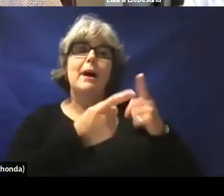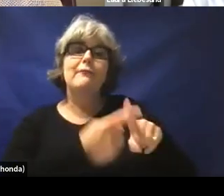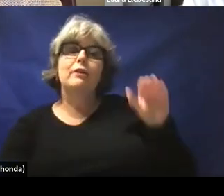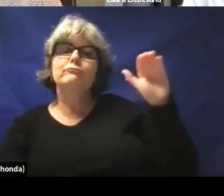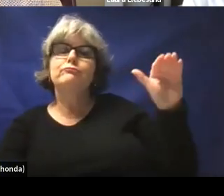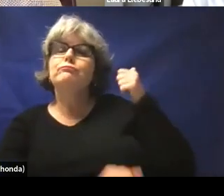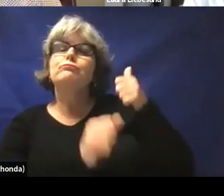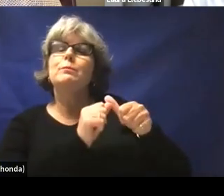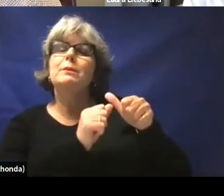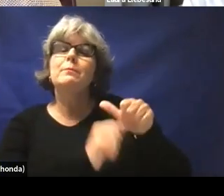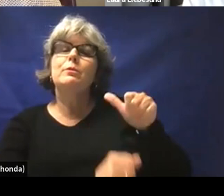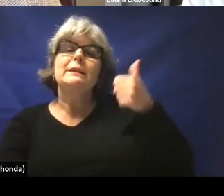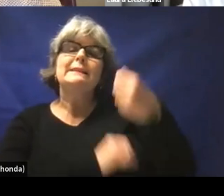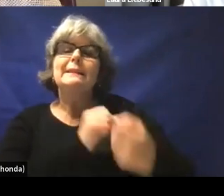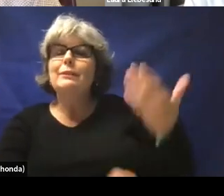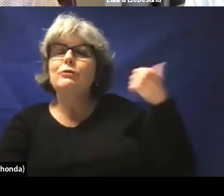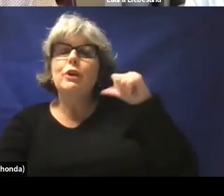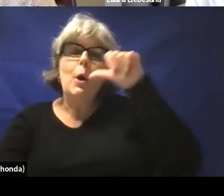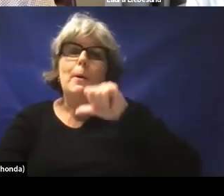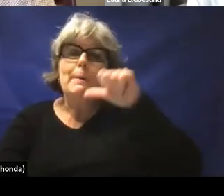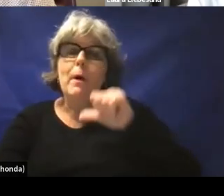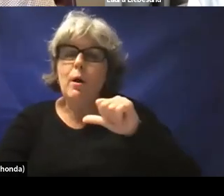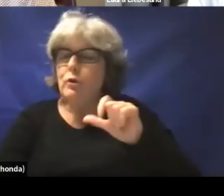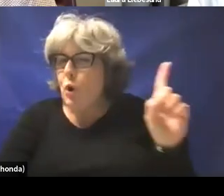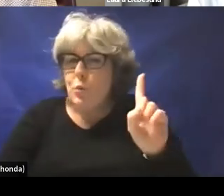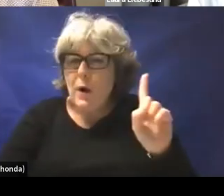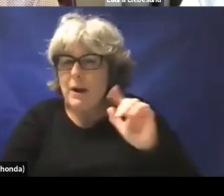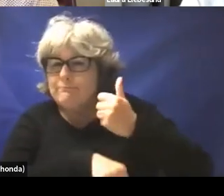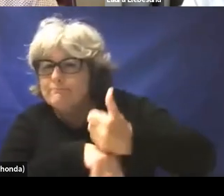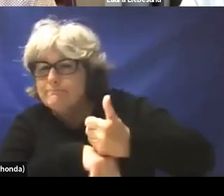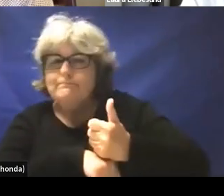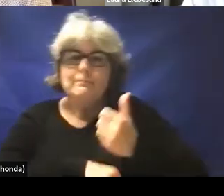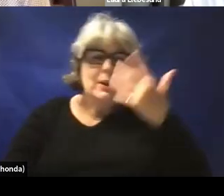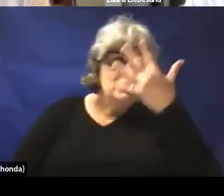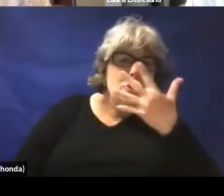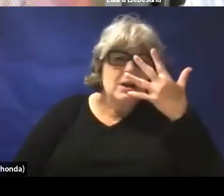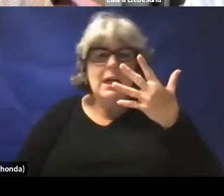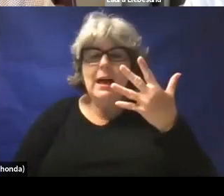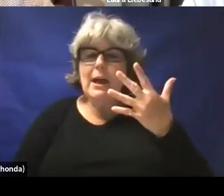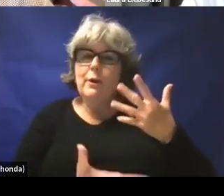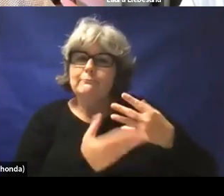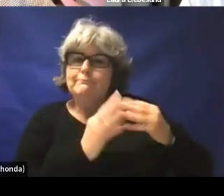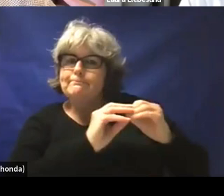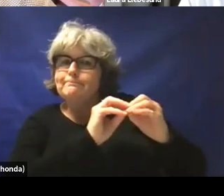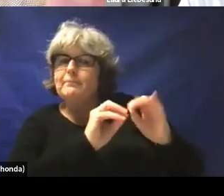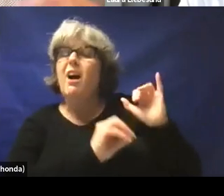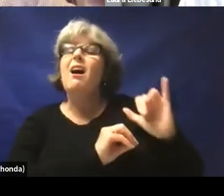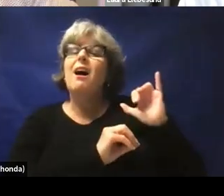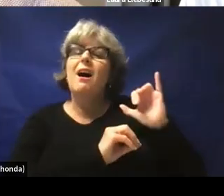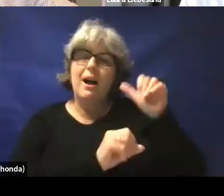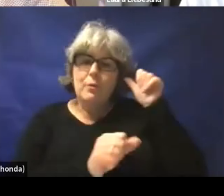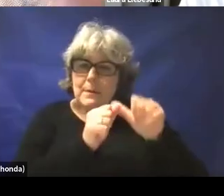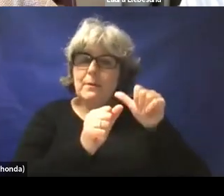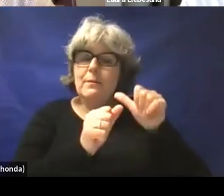trying to remember some bars we went to 10 years ago, and we couldn't quite remember where it was or what it, you know, looked like. And we had to talk about it together to, you